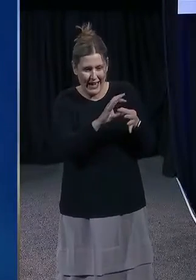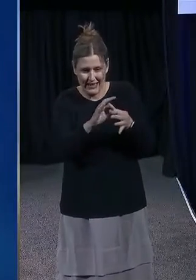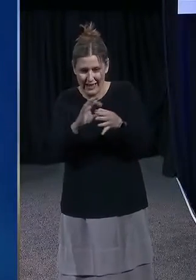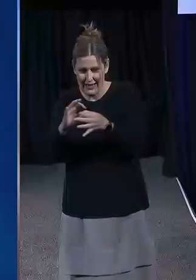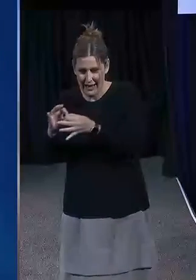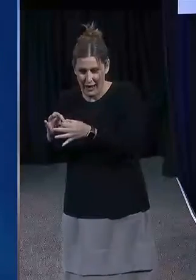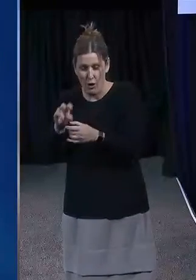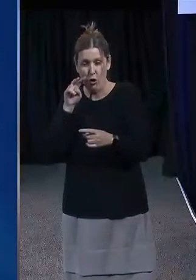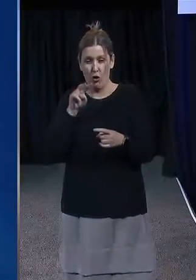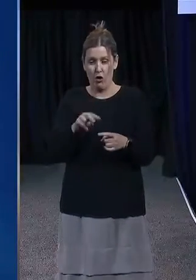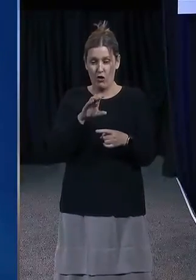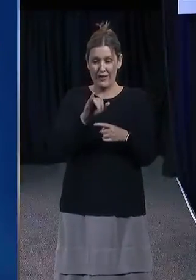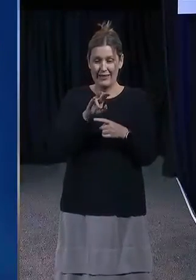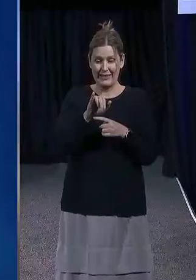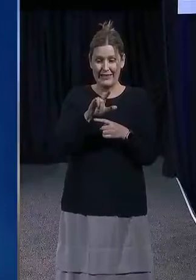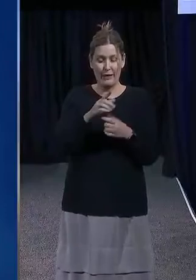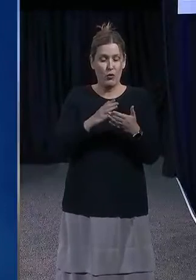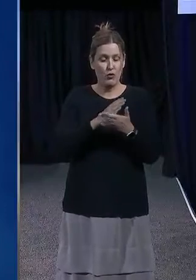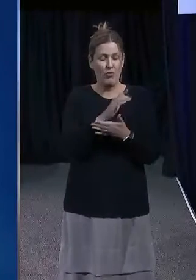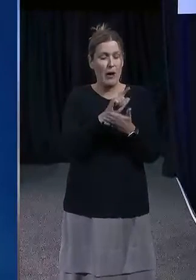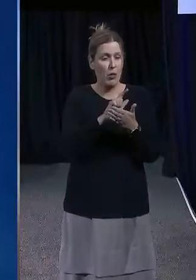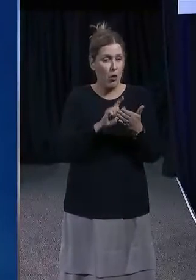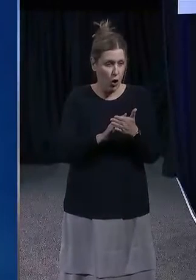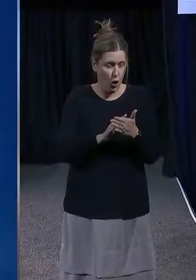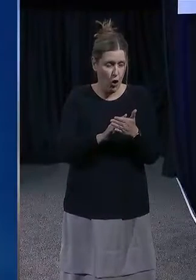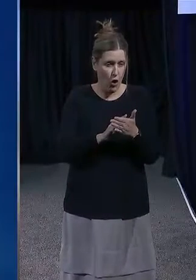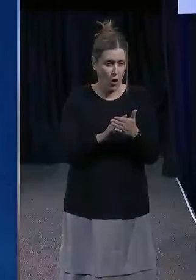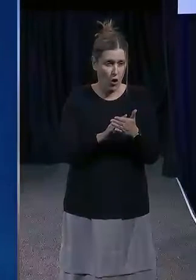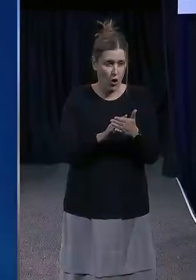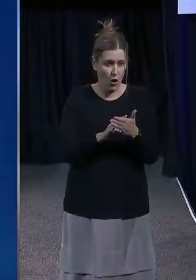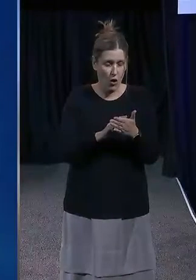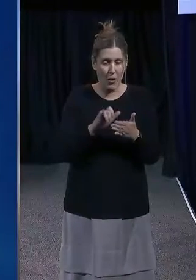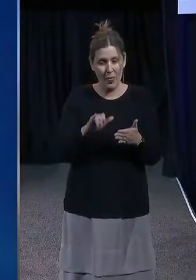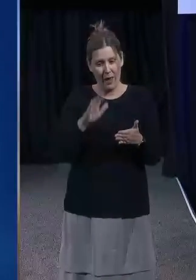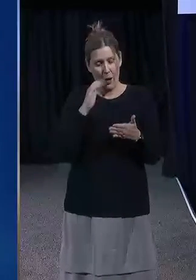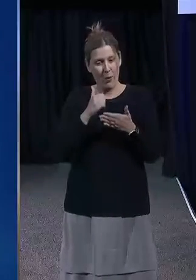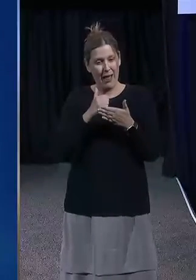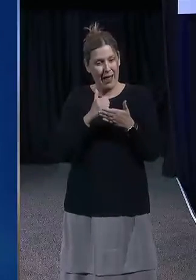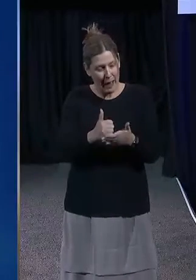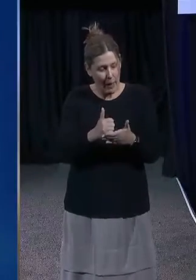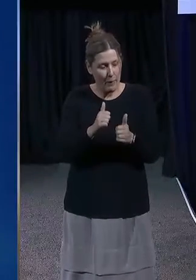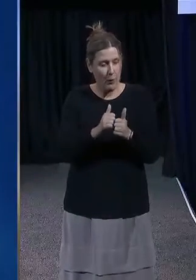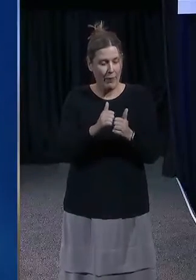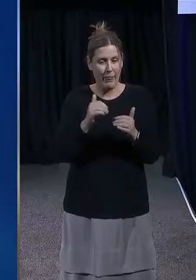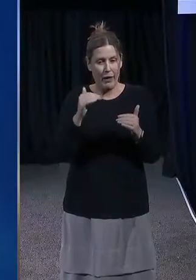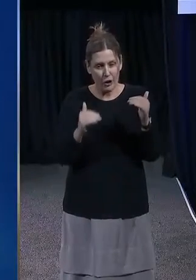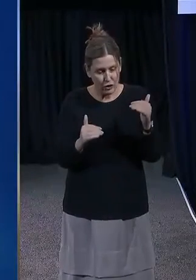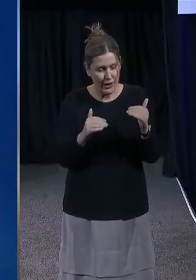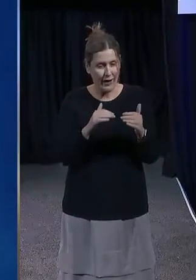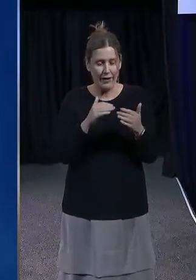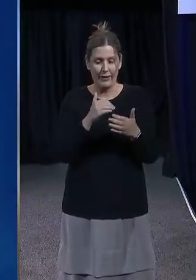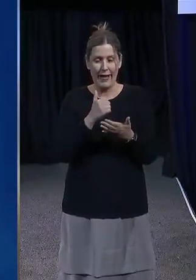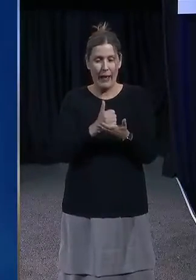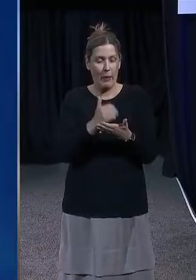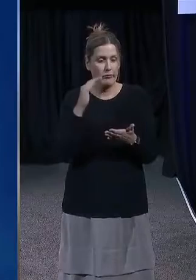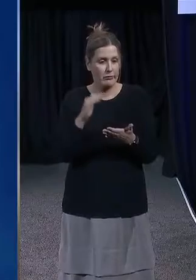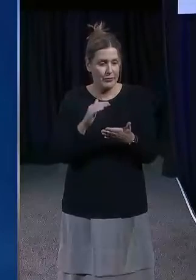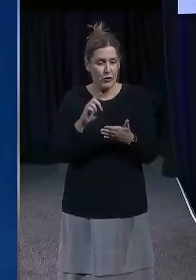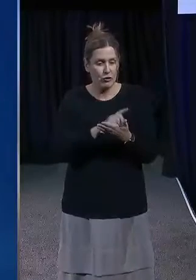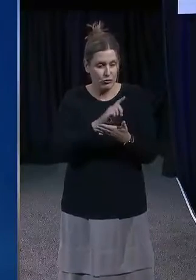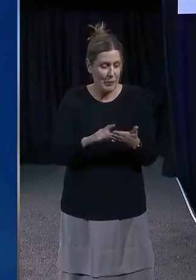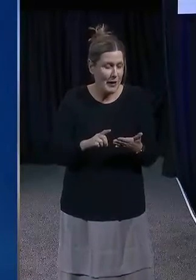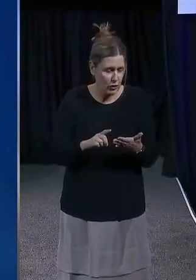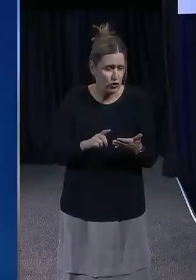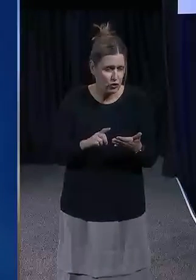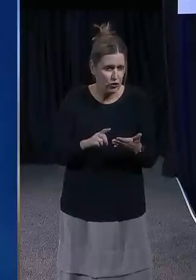the civil rights laws that will eradicate unjust discrimination are necessary to be taught not